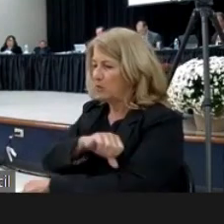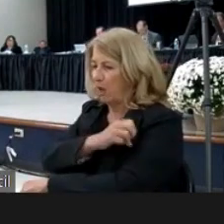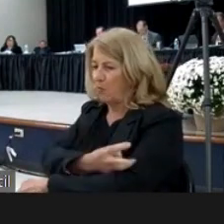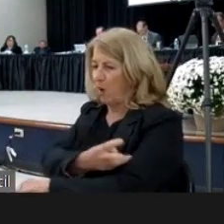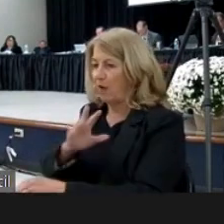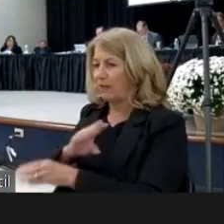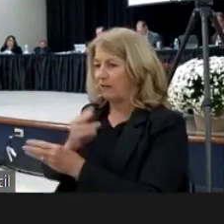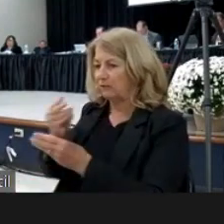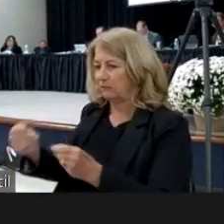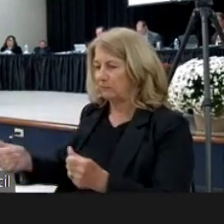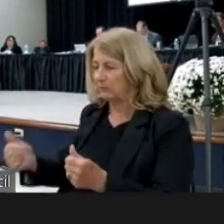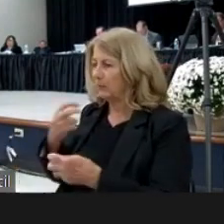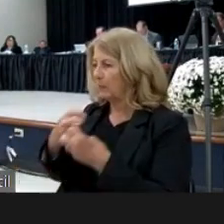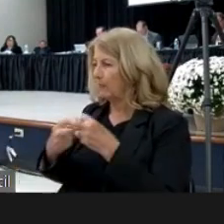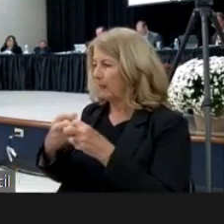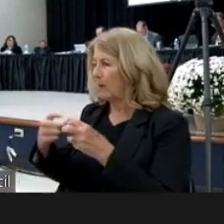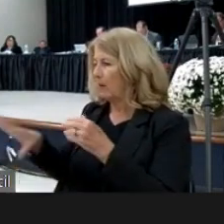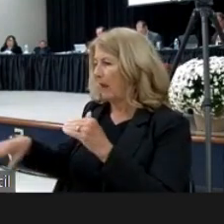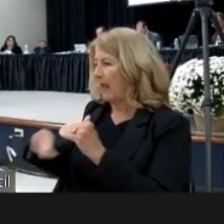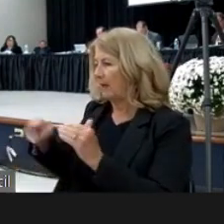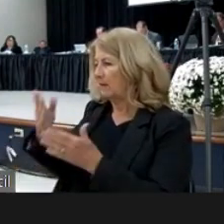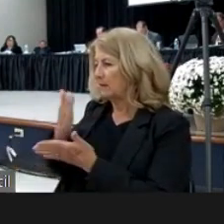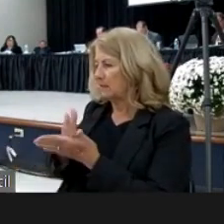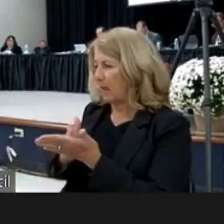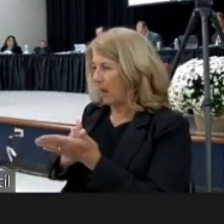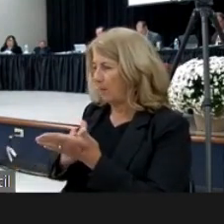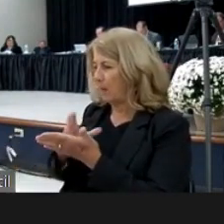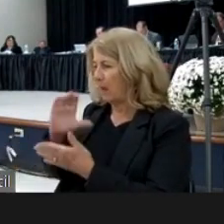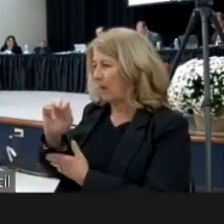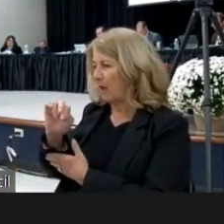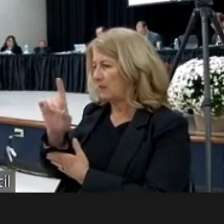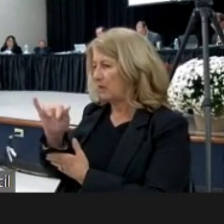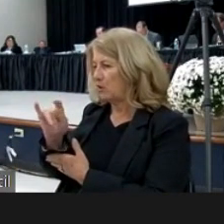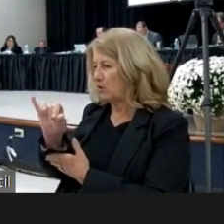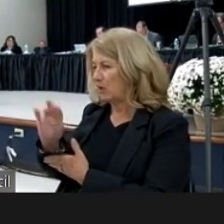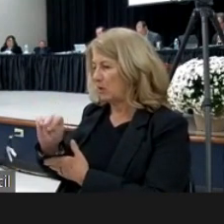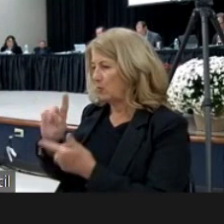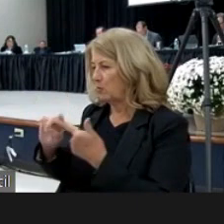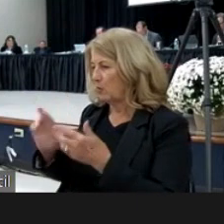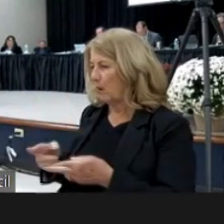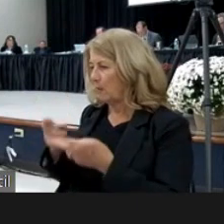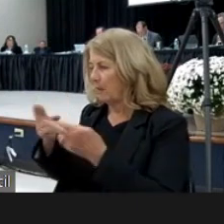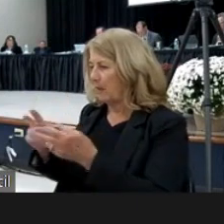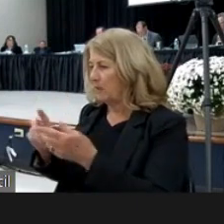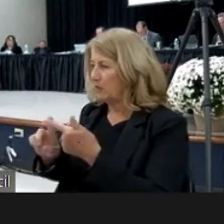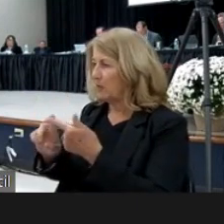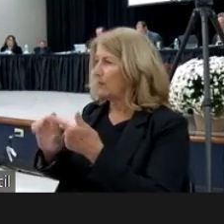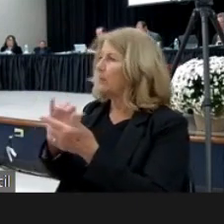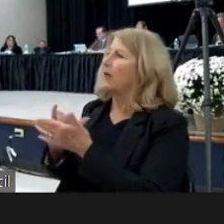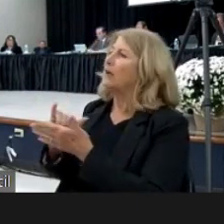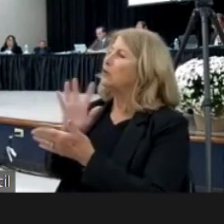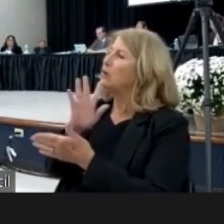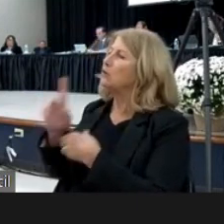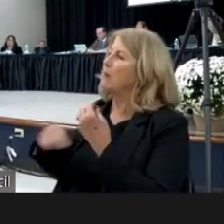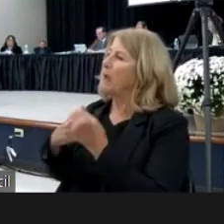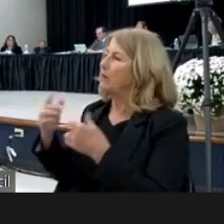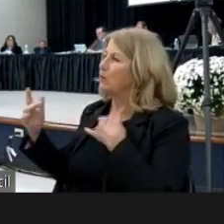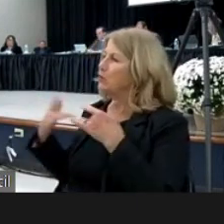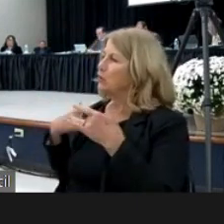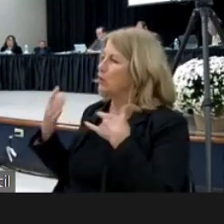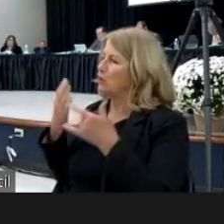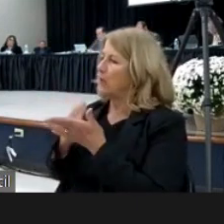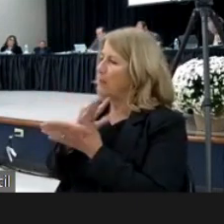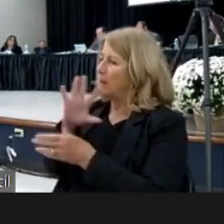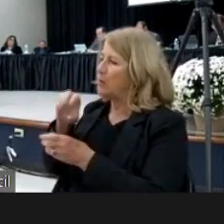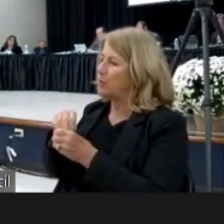We did add some conditions to the recommendation to address some of those concerns. Some of those include